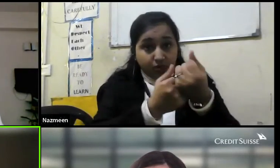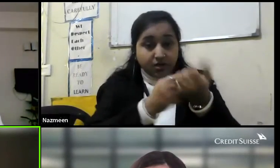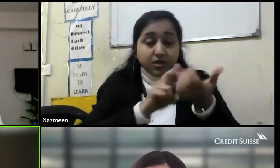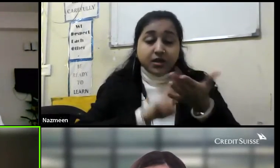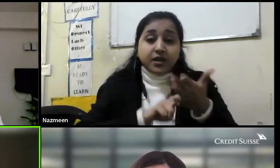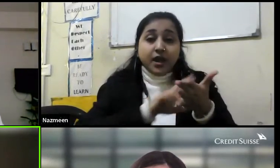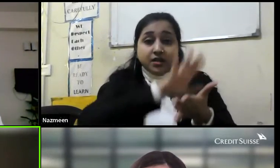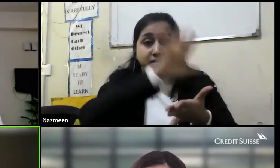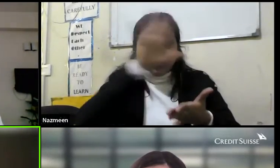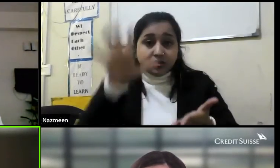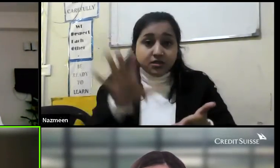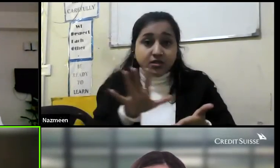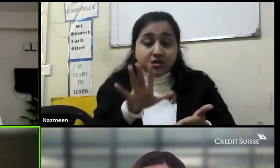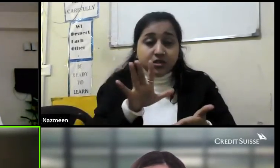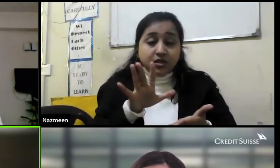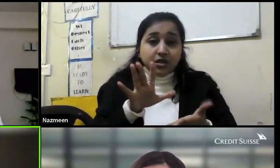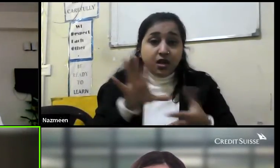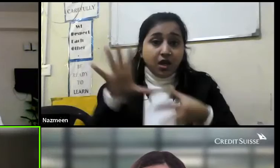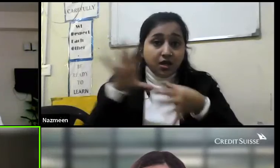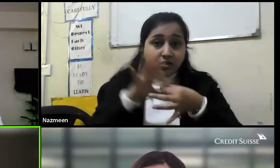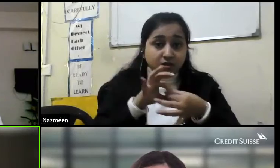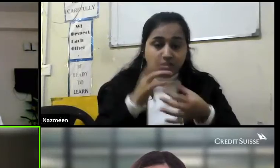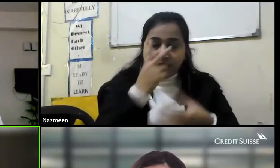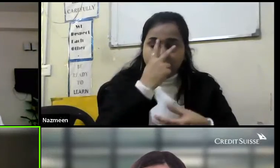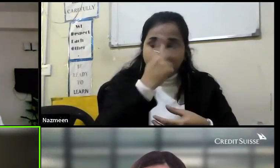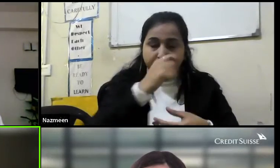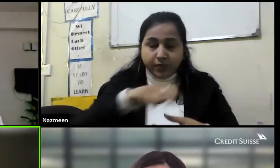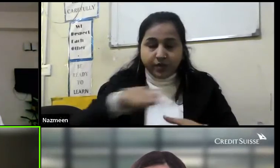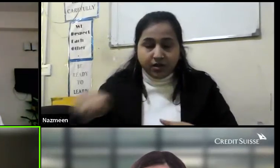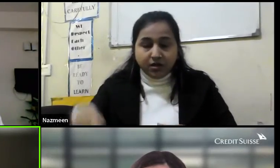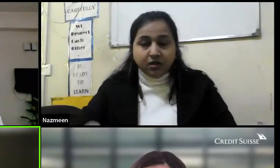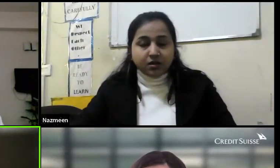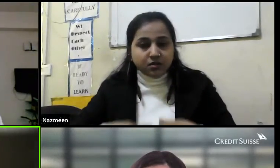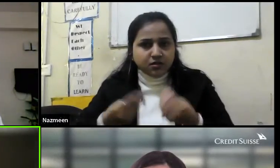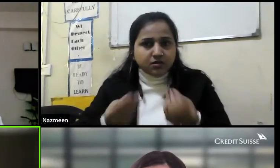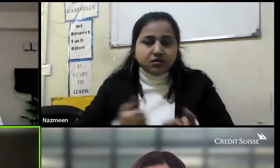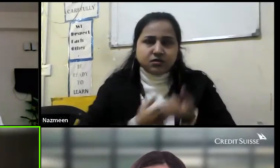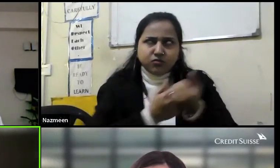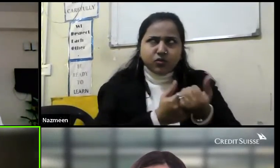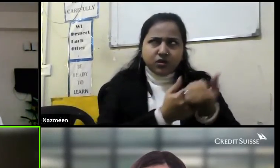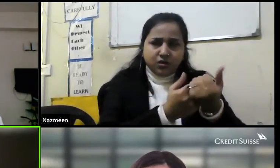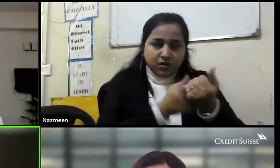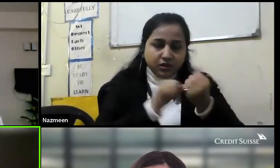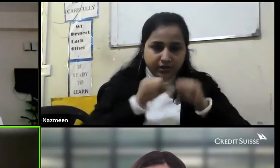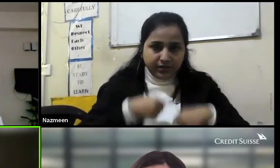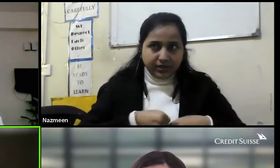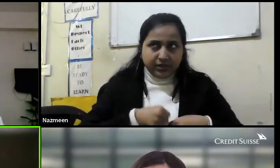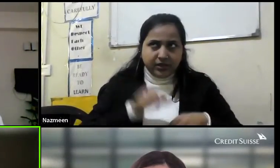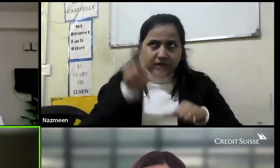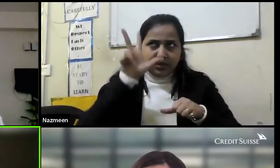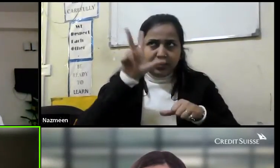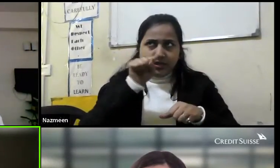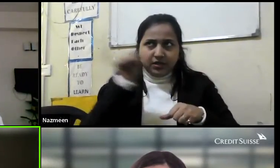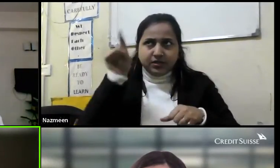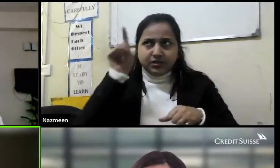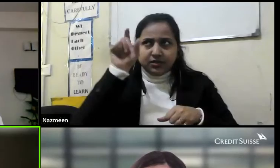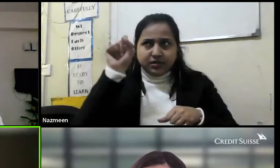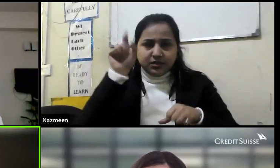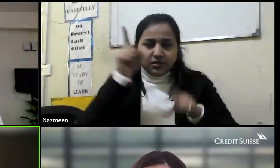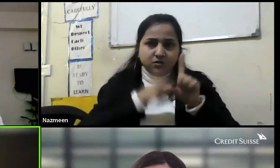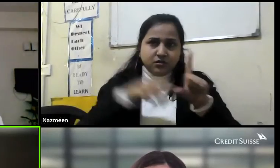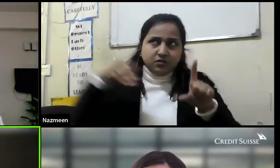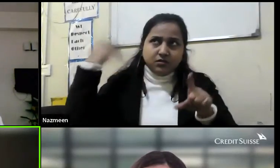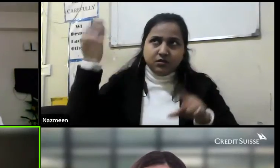Blind, that is in the visually impaired, for the past 8-10 years. Ganga Foundation, Ganga Trust